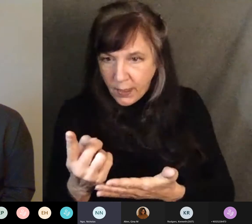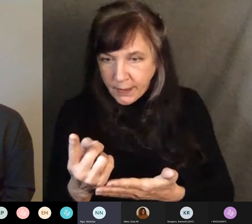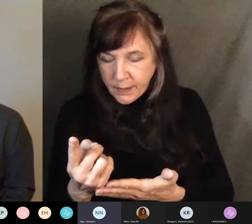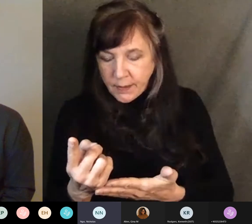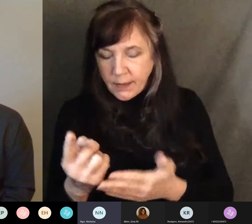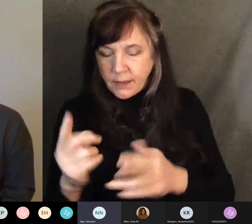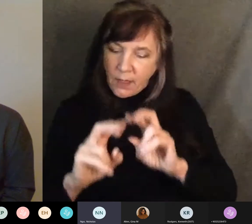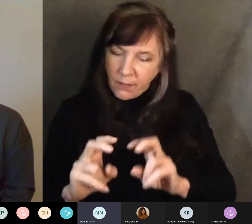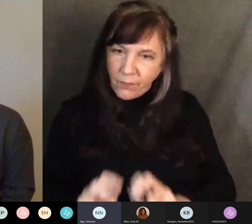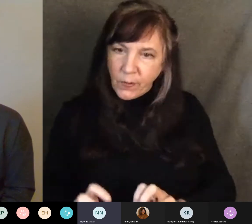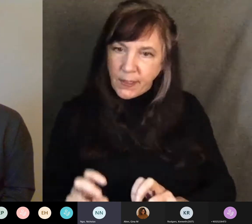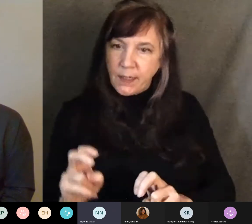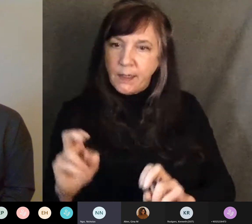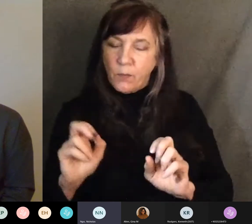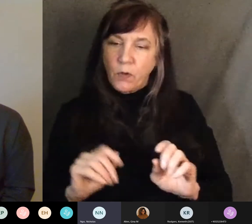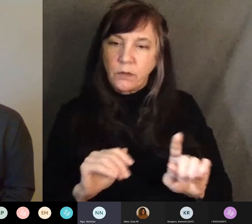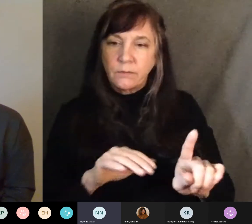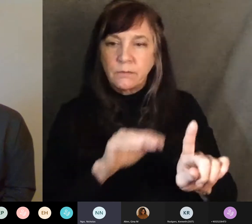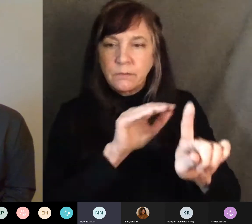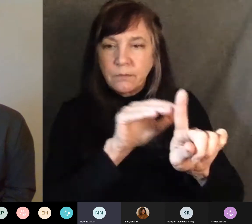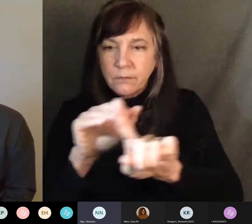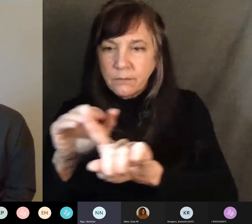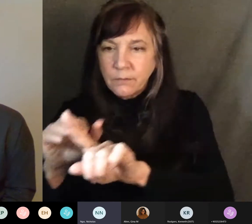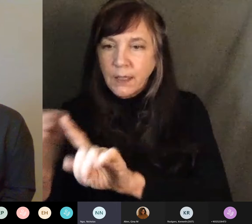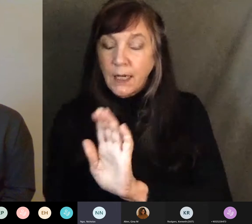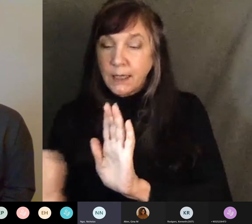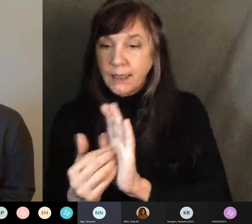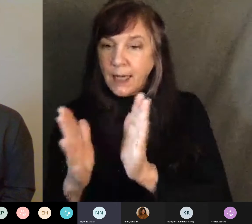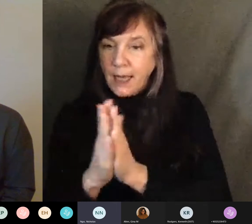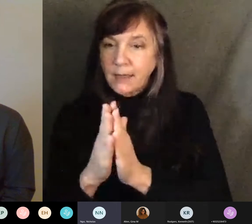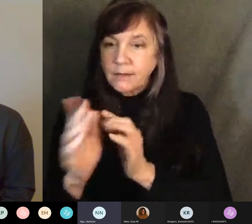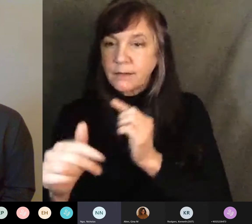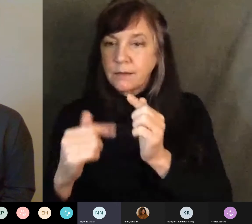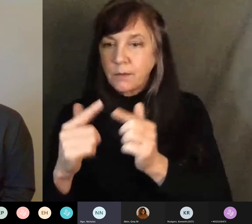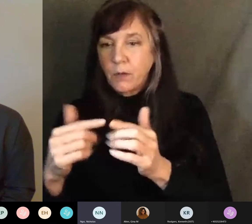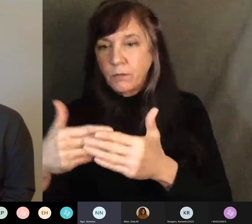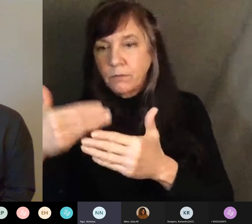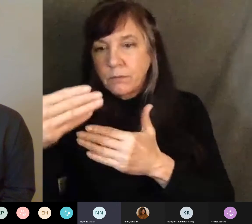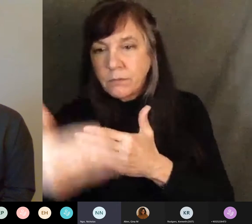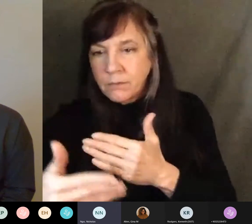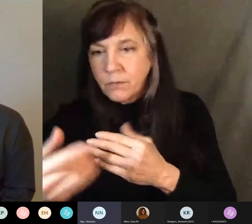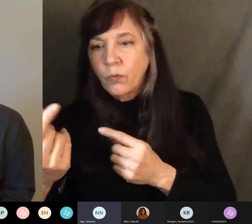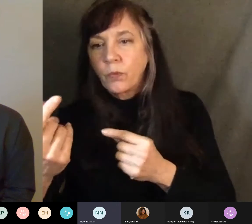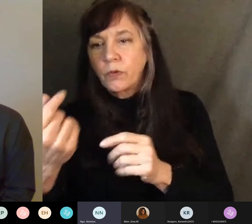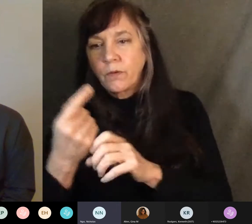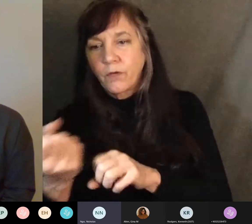evaluated, and we will come back to everyone in terms of the data points moving into proposed strategies next year.